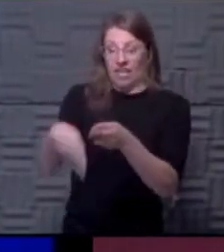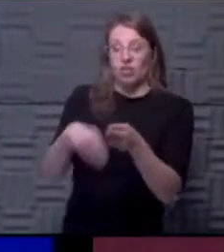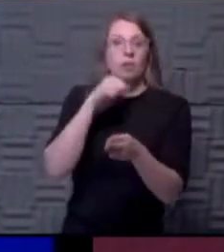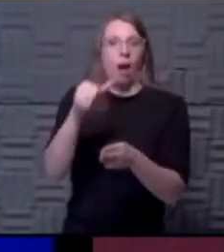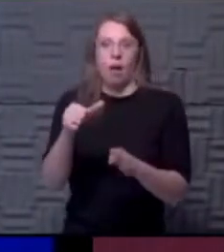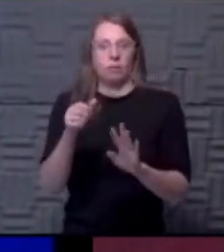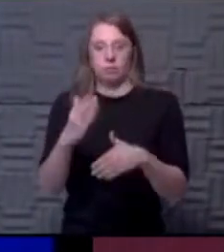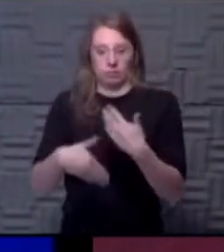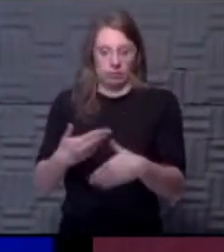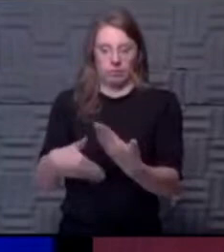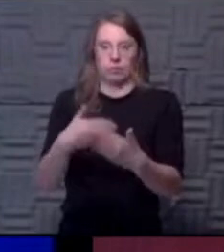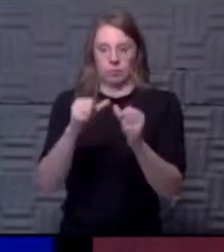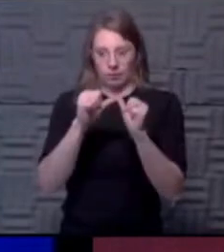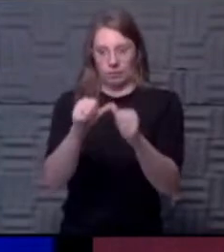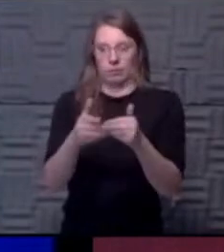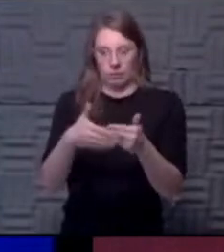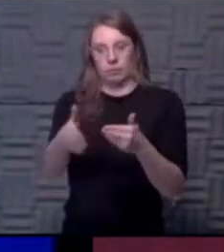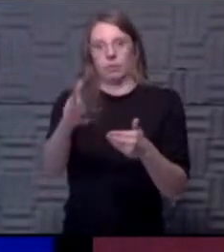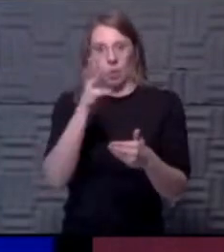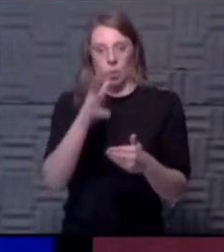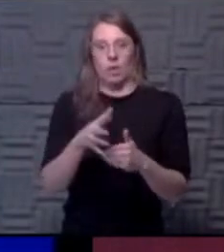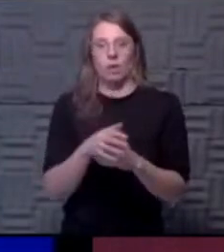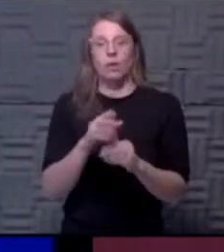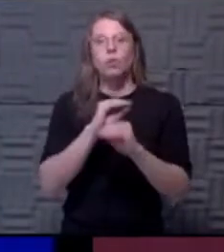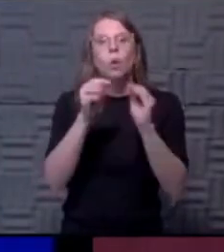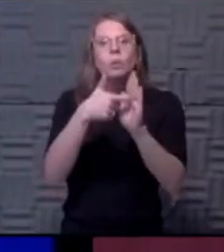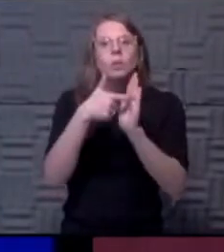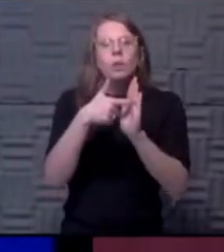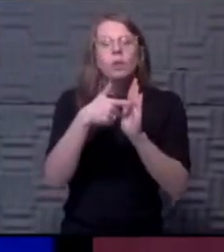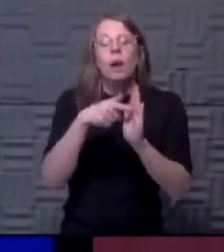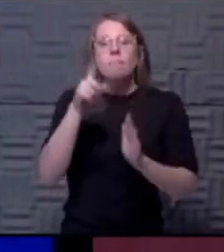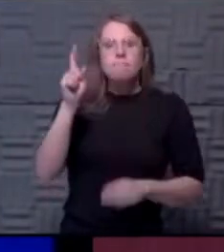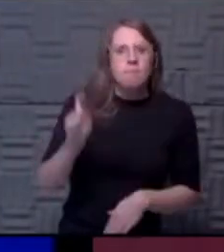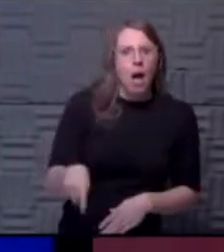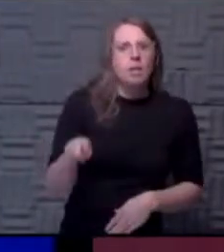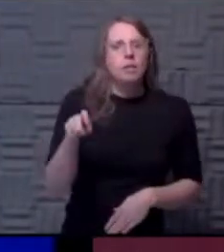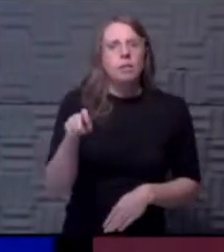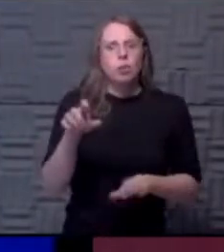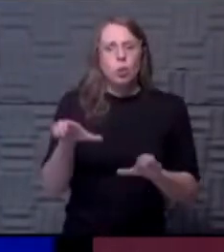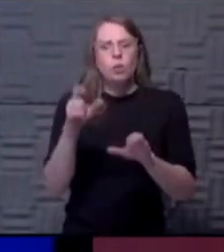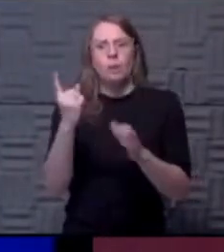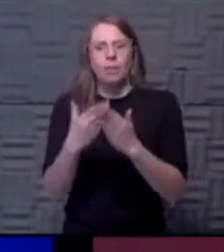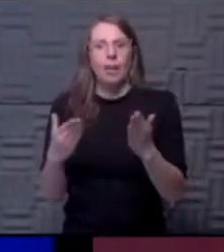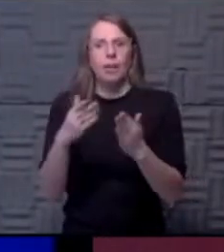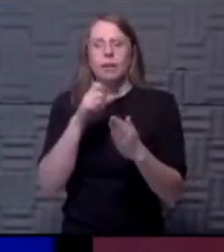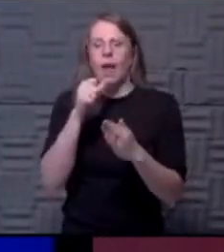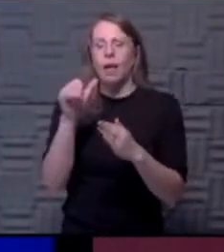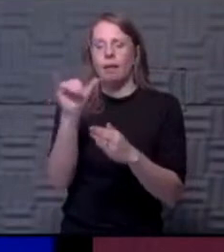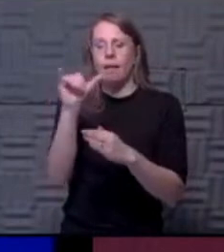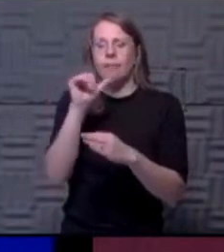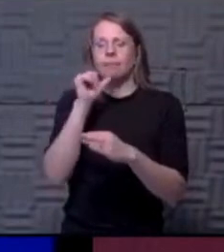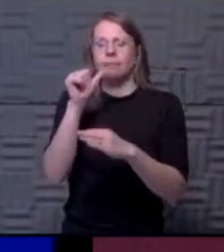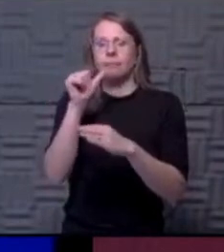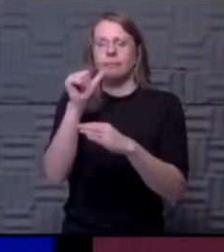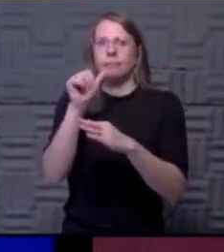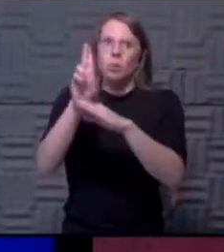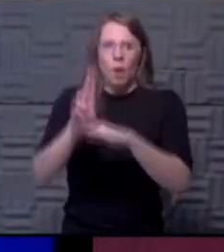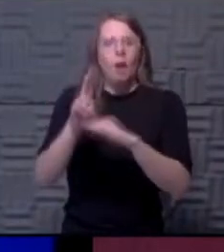if there's no, I'll say, requirement, right? If you're not told you must do something like wear a mask, that doesn't mean you